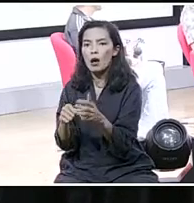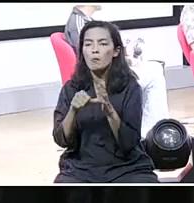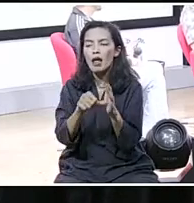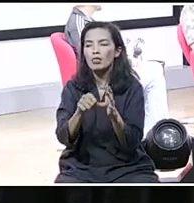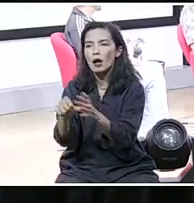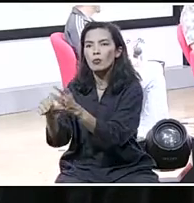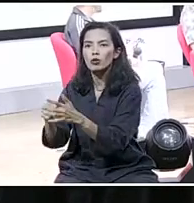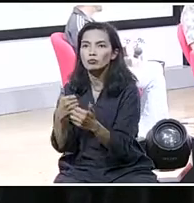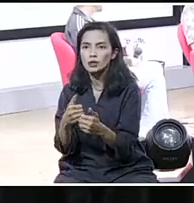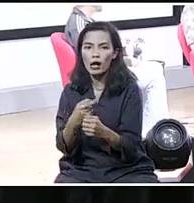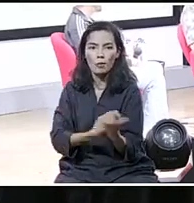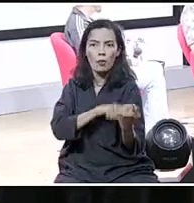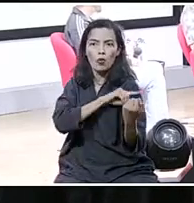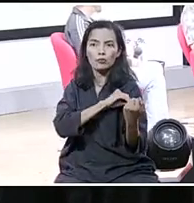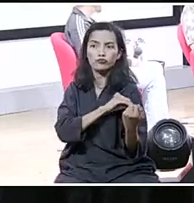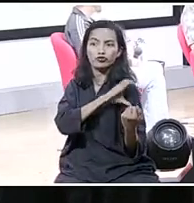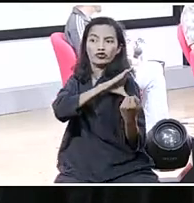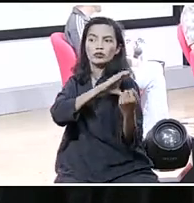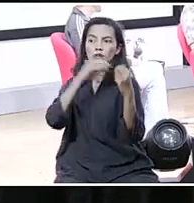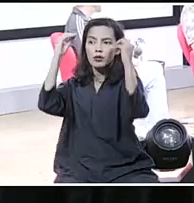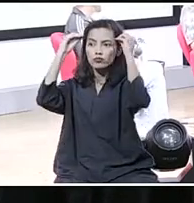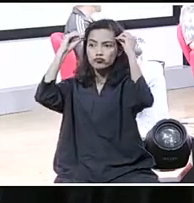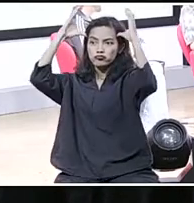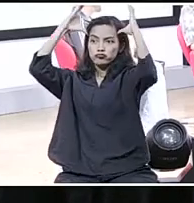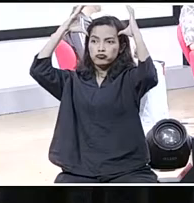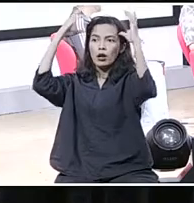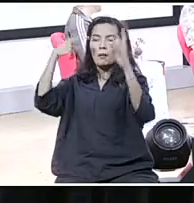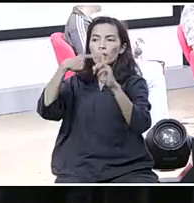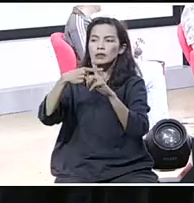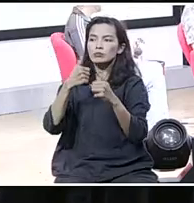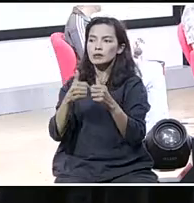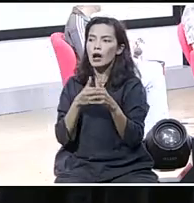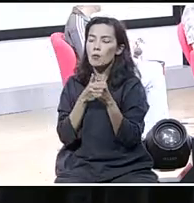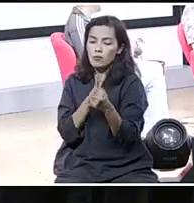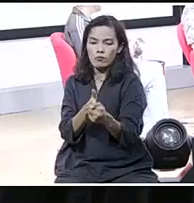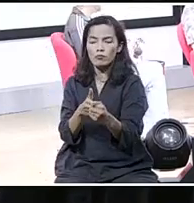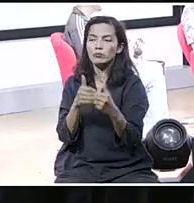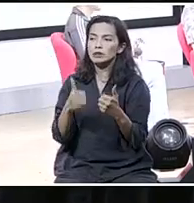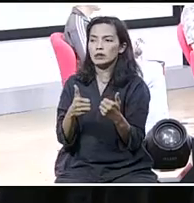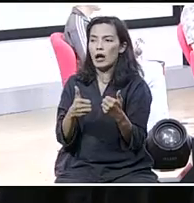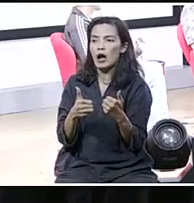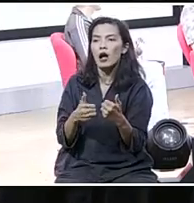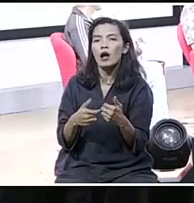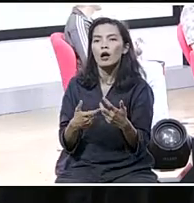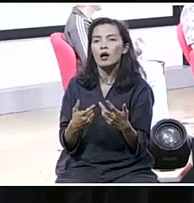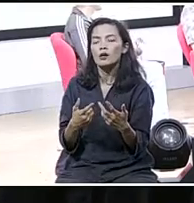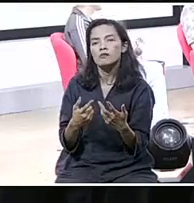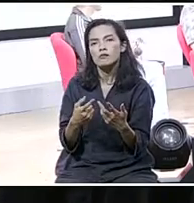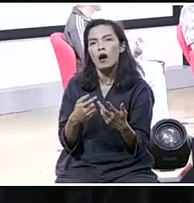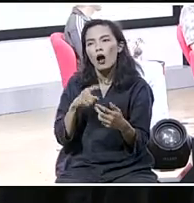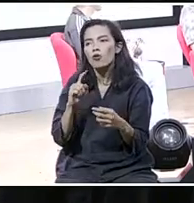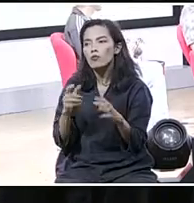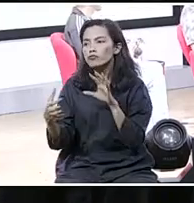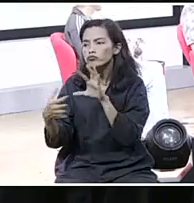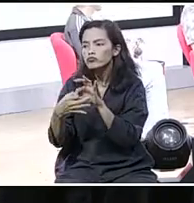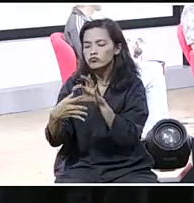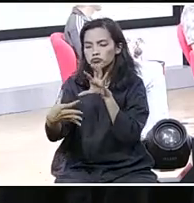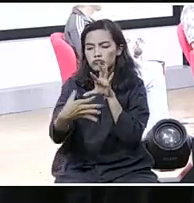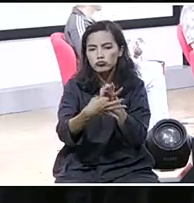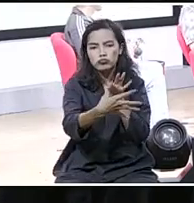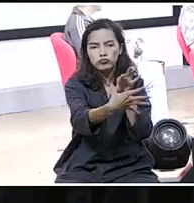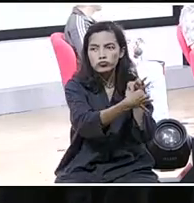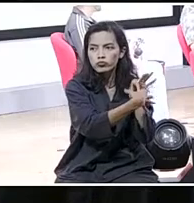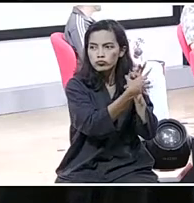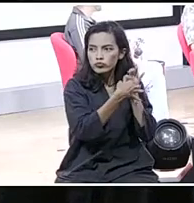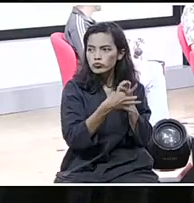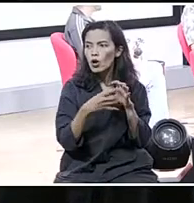their potential, as well as enhancing their leadership abilities. I've started working with several major